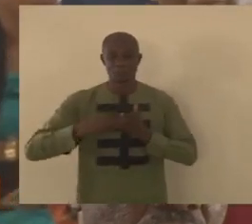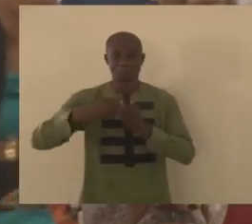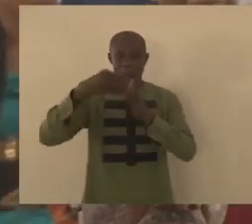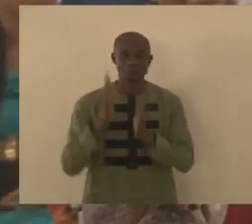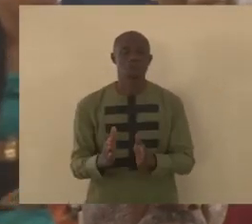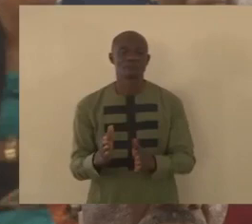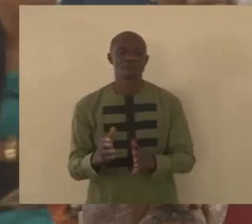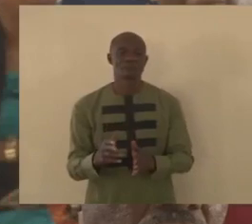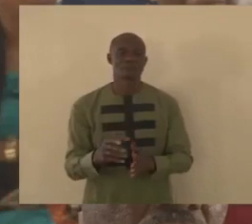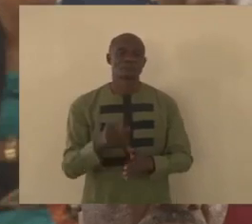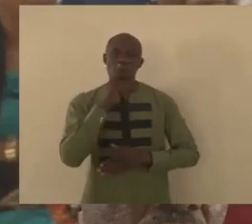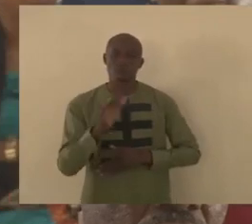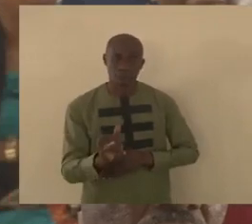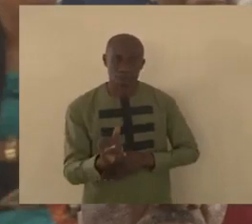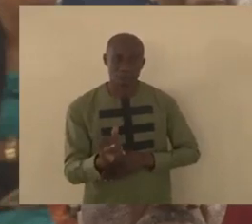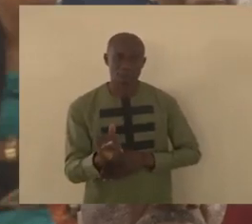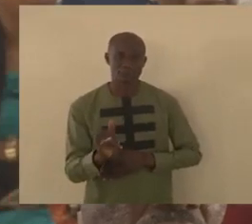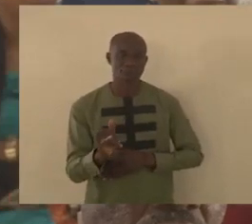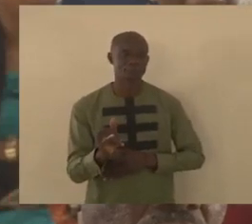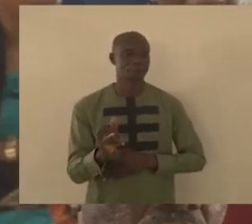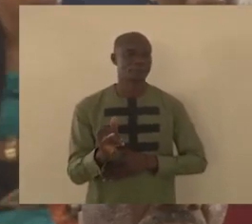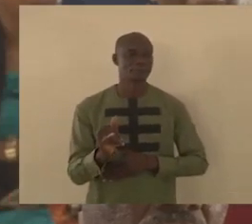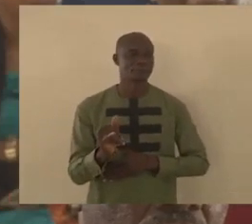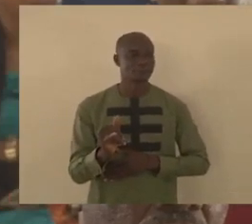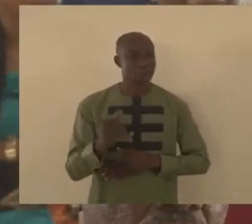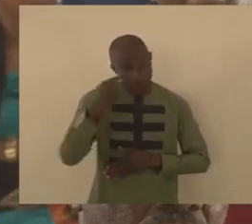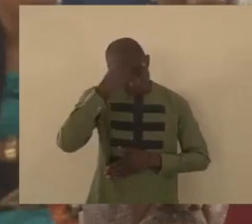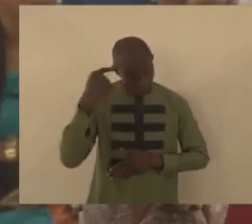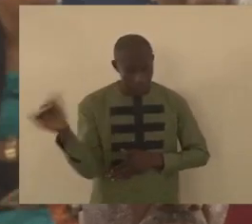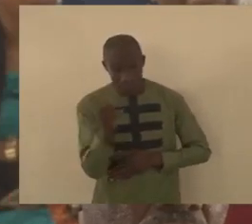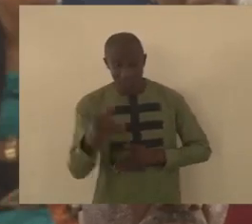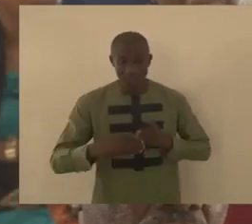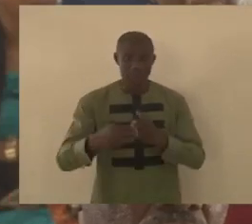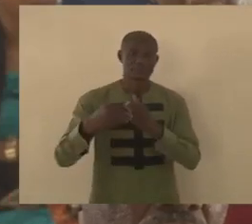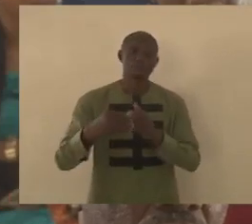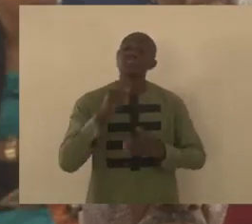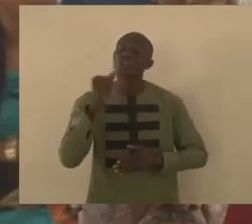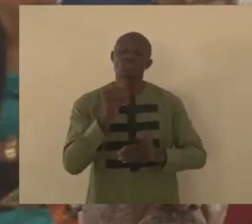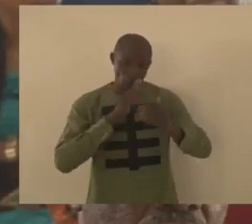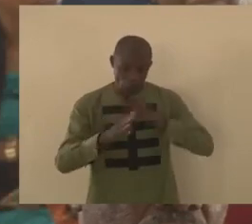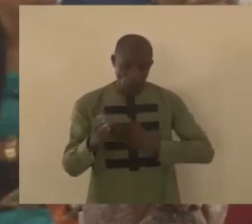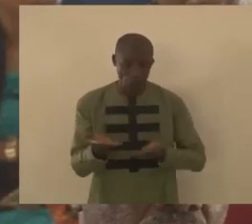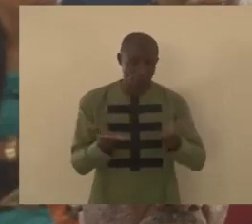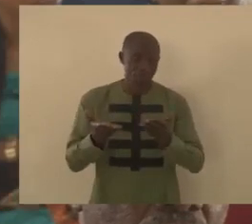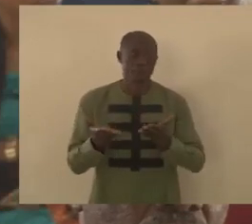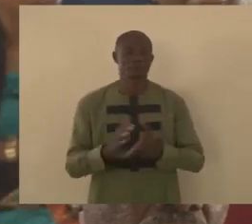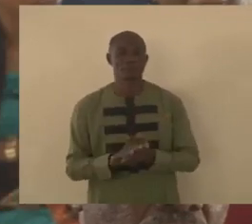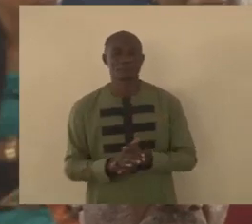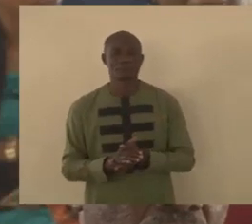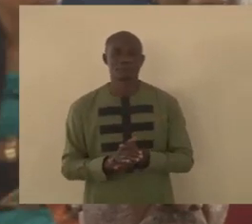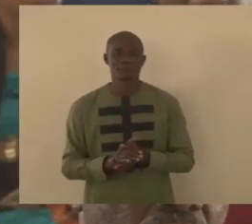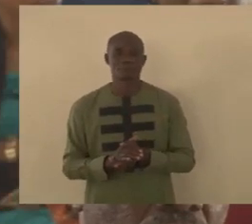that leaders actually operate. Because they lead, not in humble service, but they lead